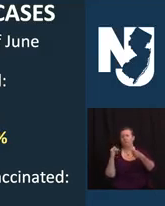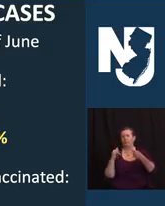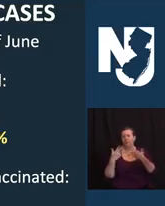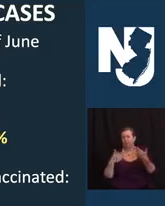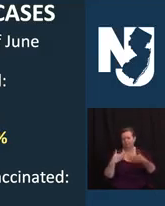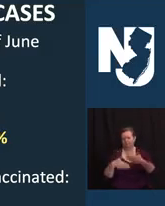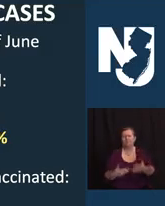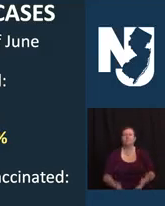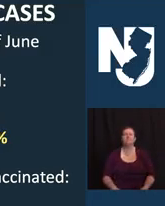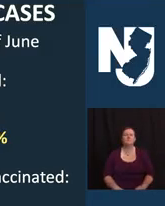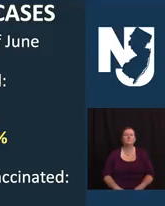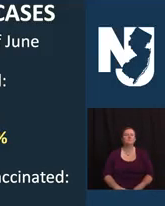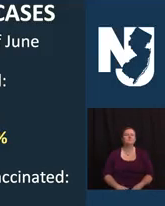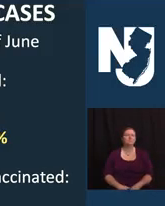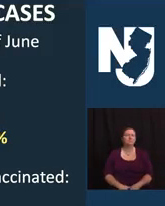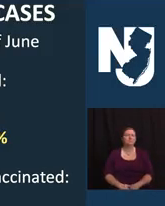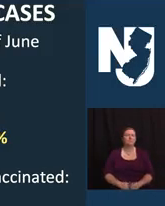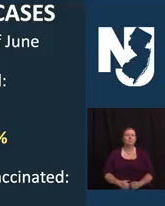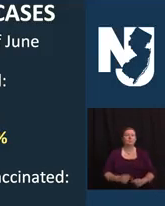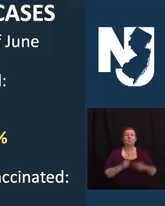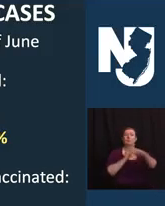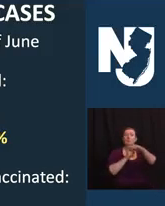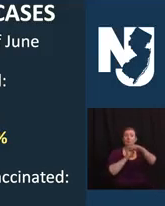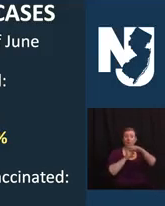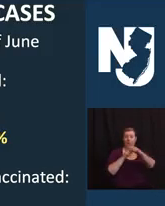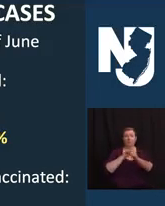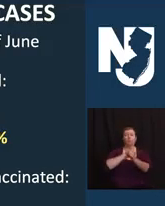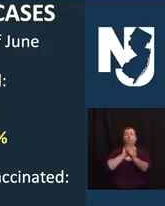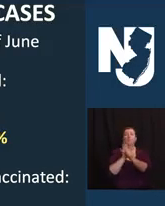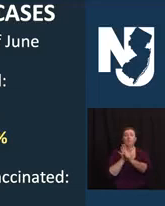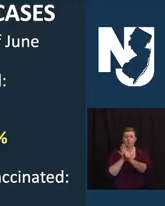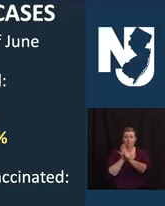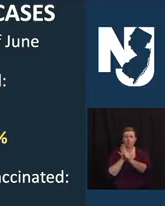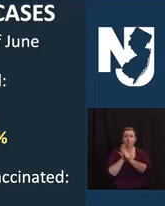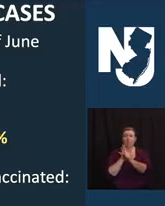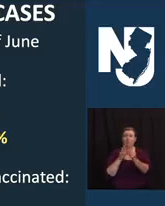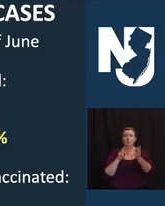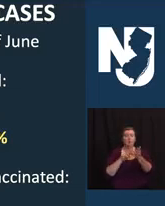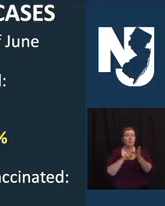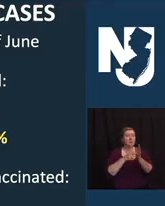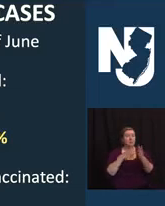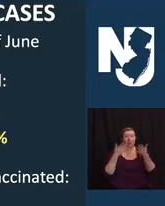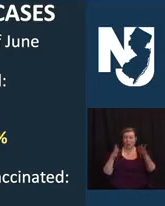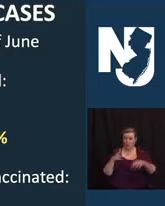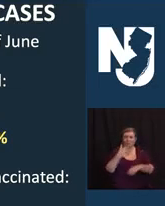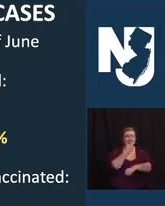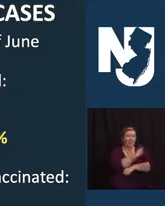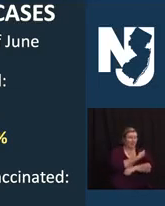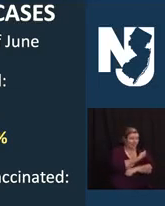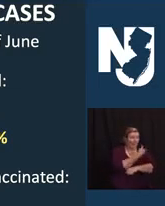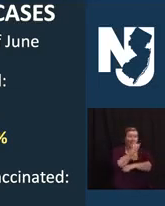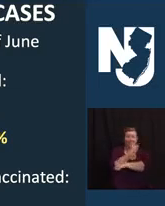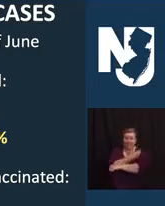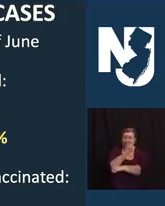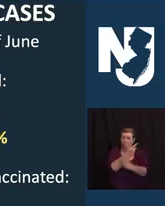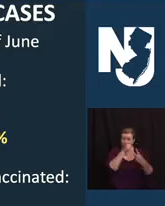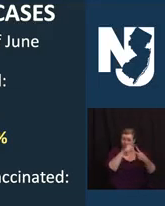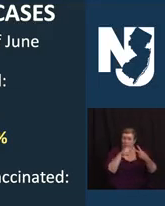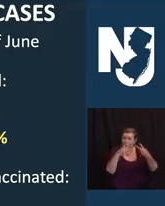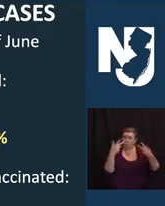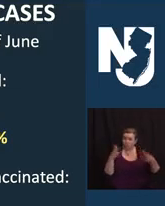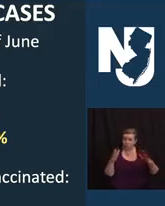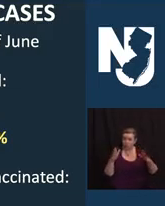These are the positive coronavirus cases that occur in people who are fully vaccinated, which is defined as